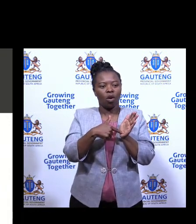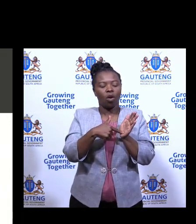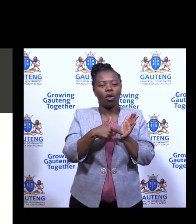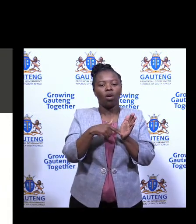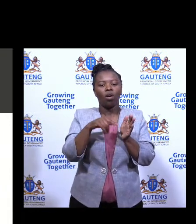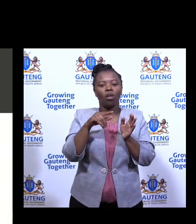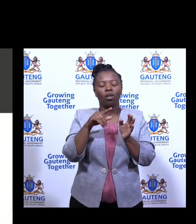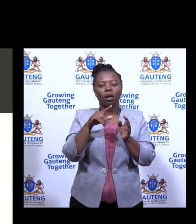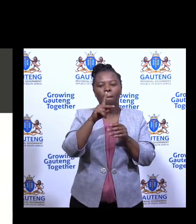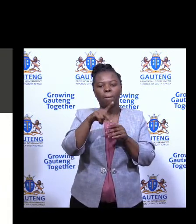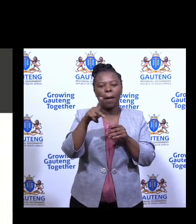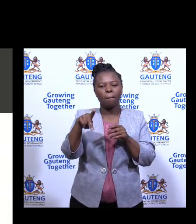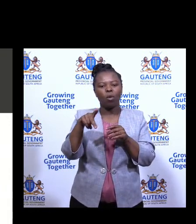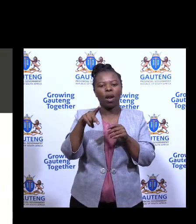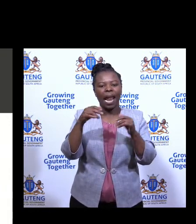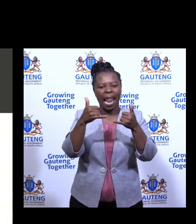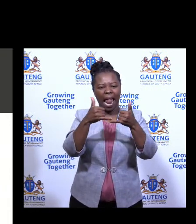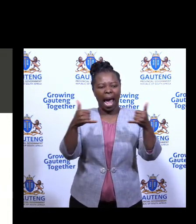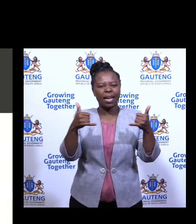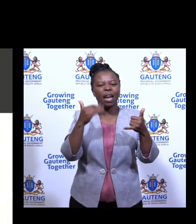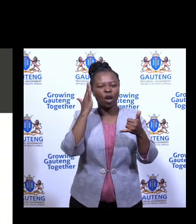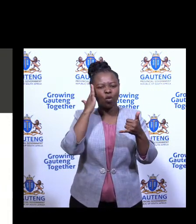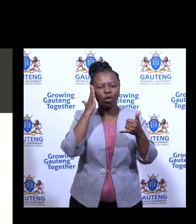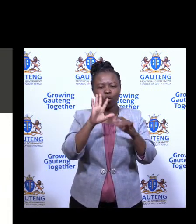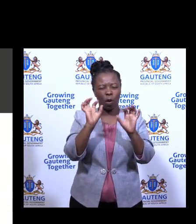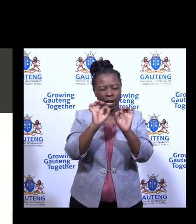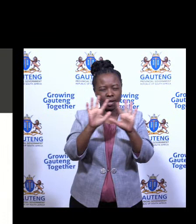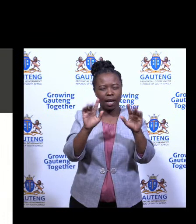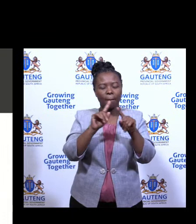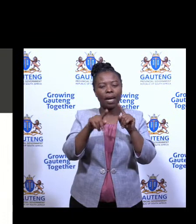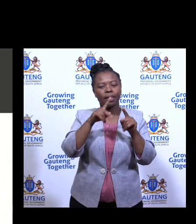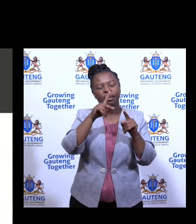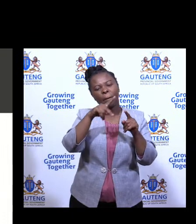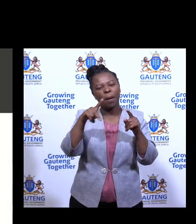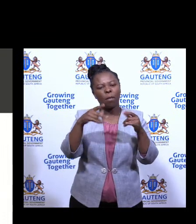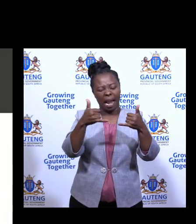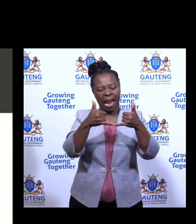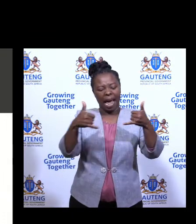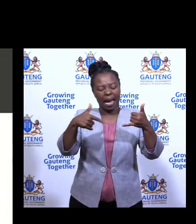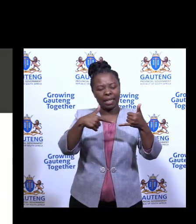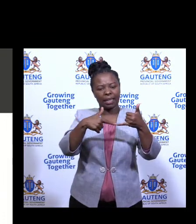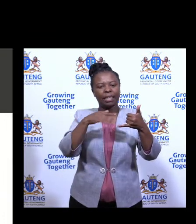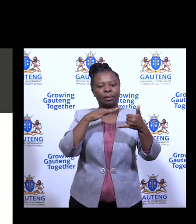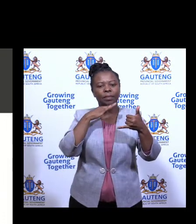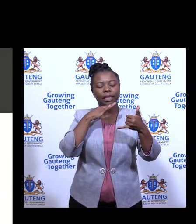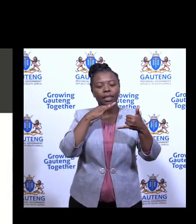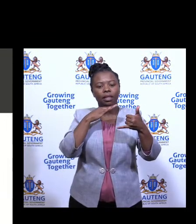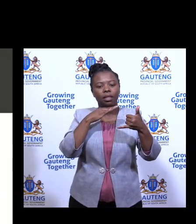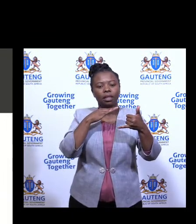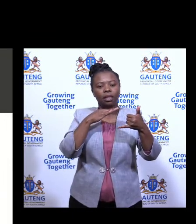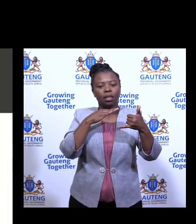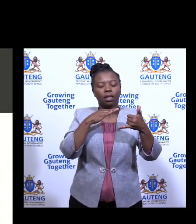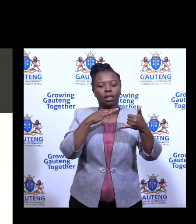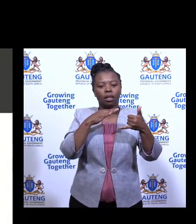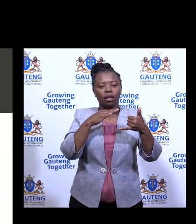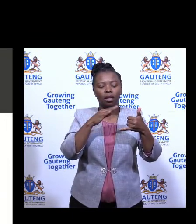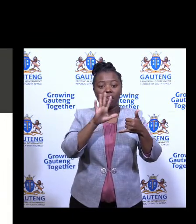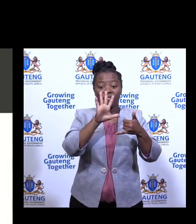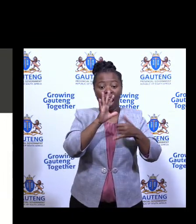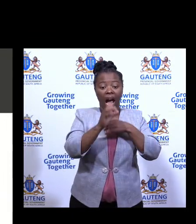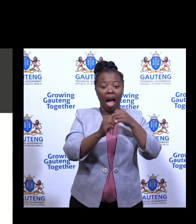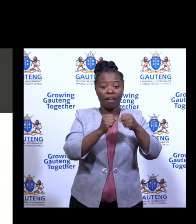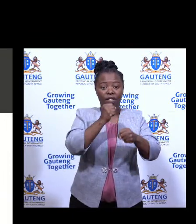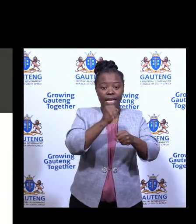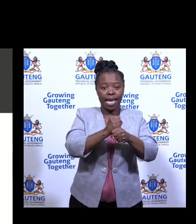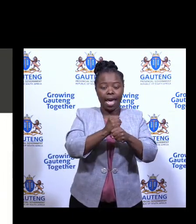purple line, and I know it might not be that clear, but the purple line shows you the population per cohort, per 5-year cohort, the